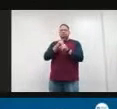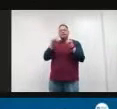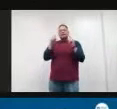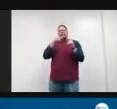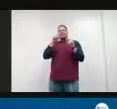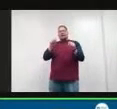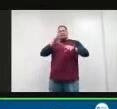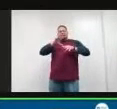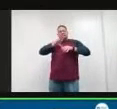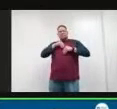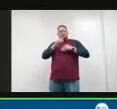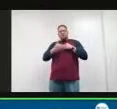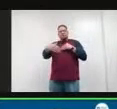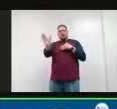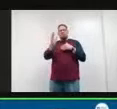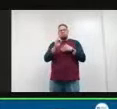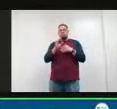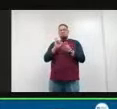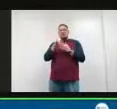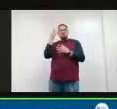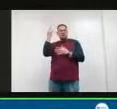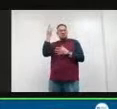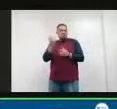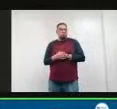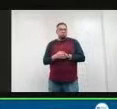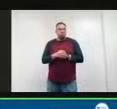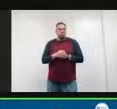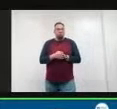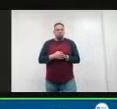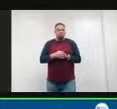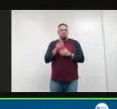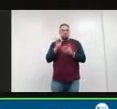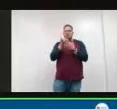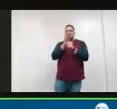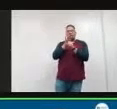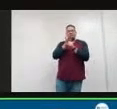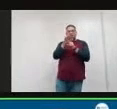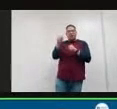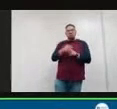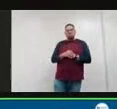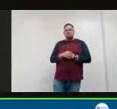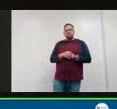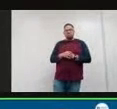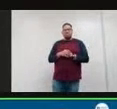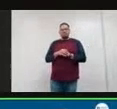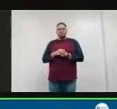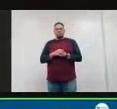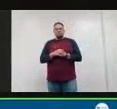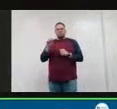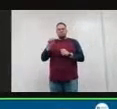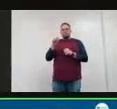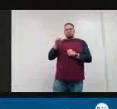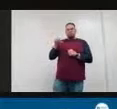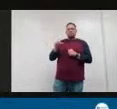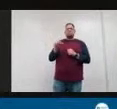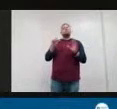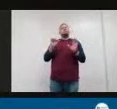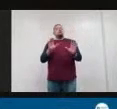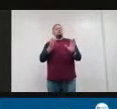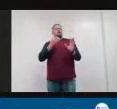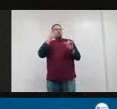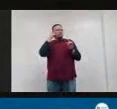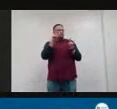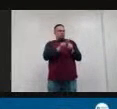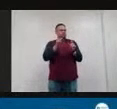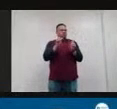it. And that's very reasonable. That's enough. Okay, Satya. Well, I agree with